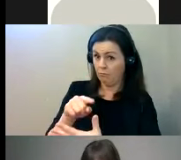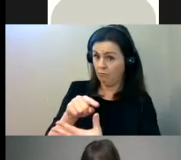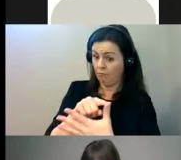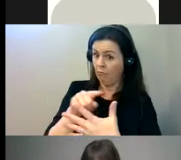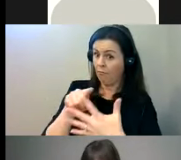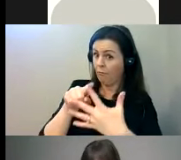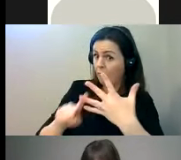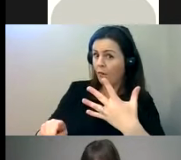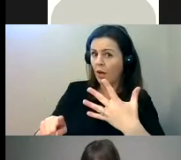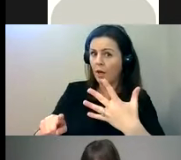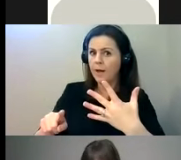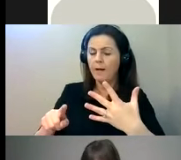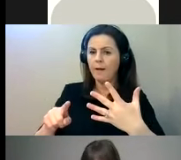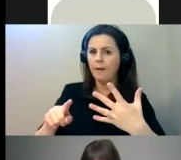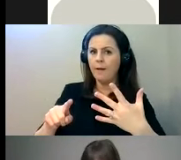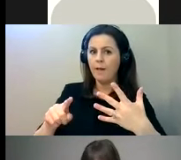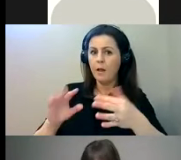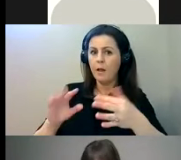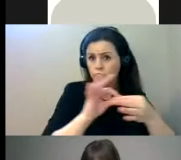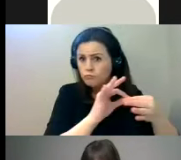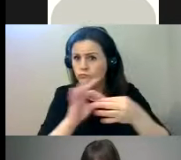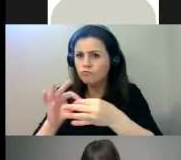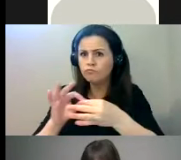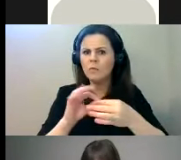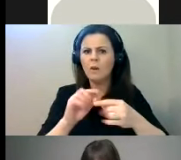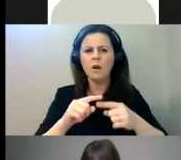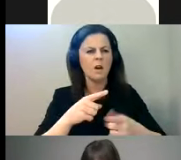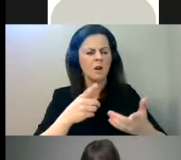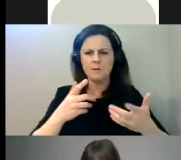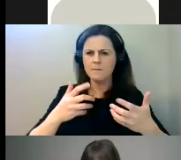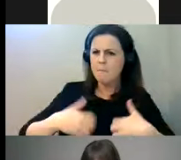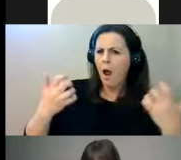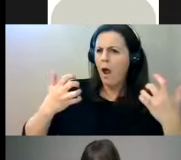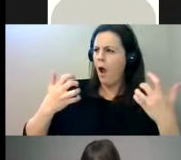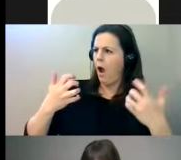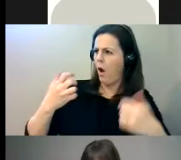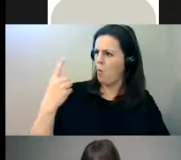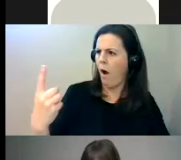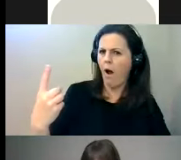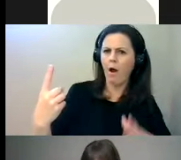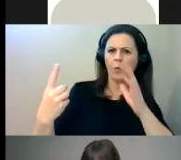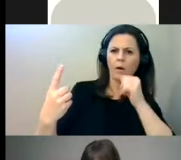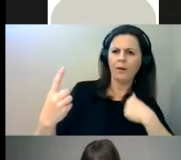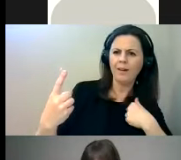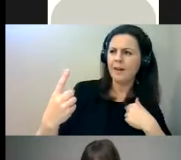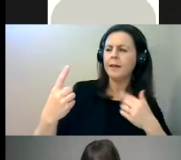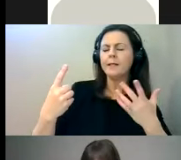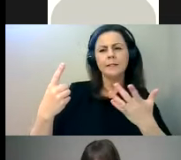with the others and withstand scrutiny of the others when put in that position of power and